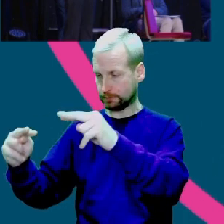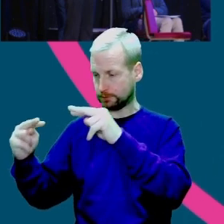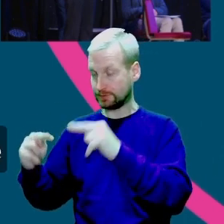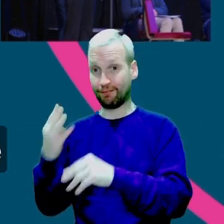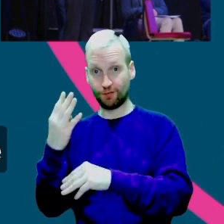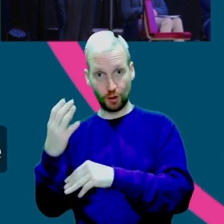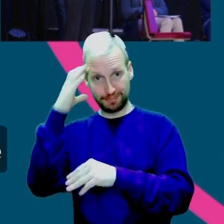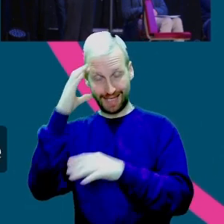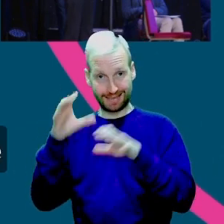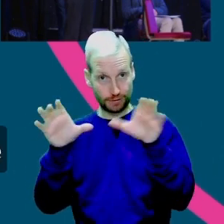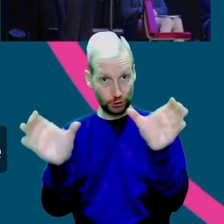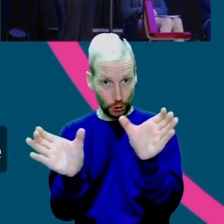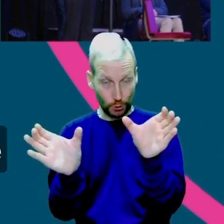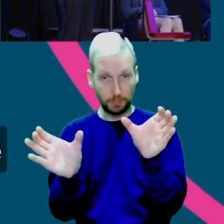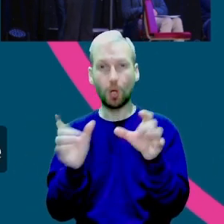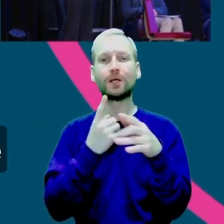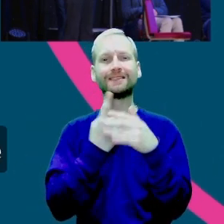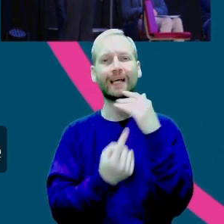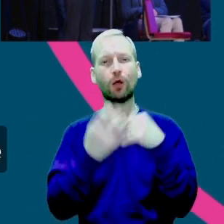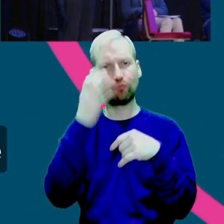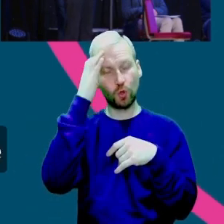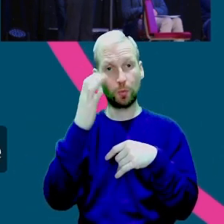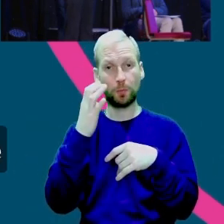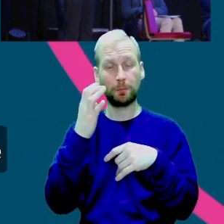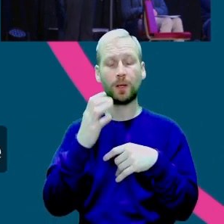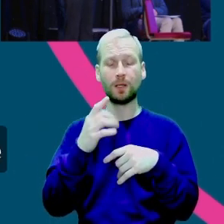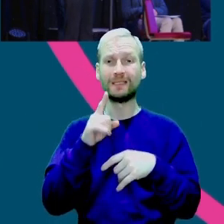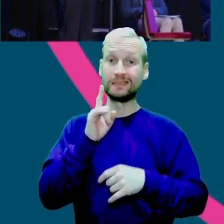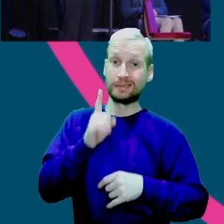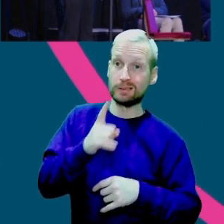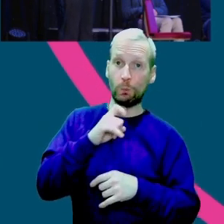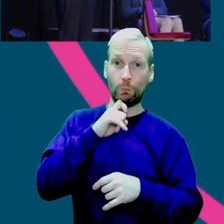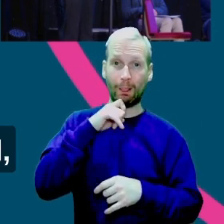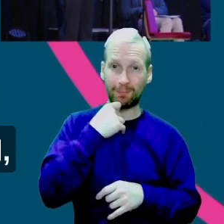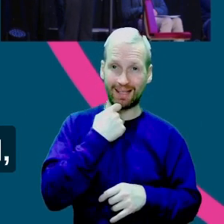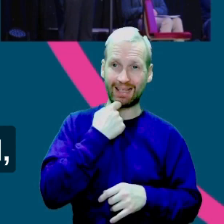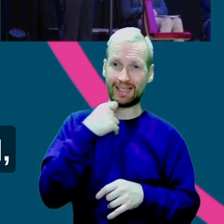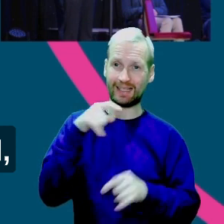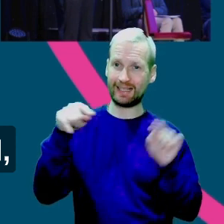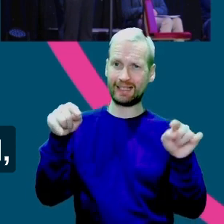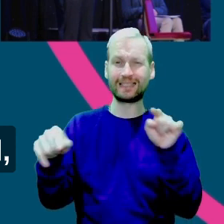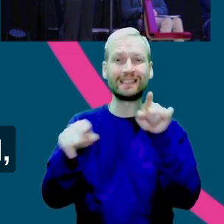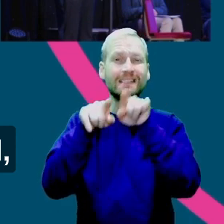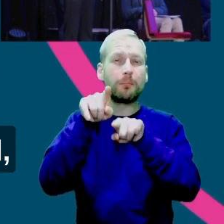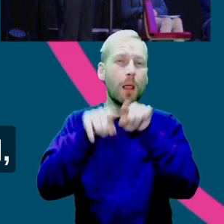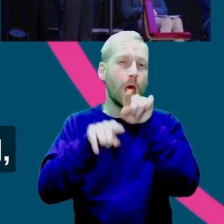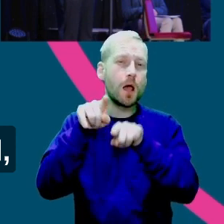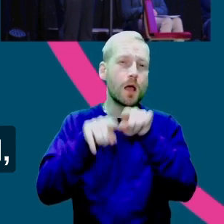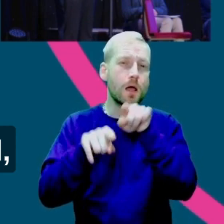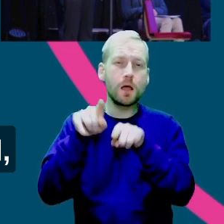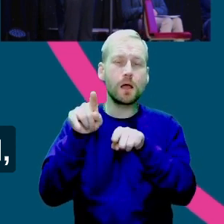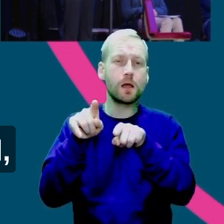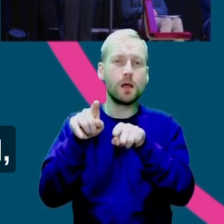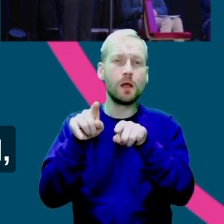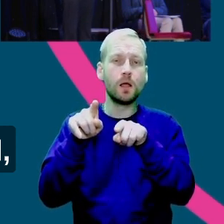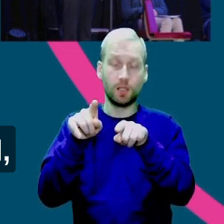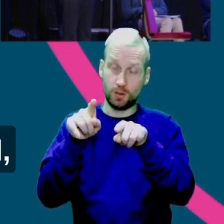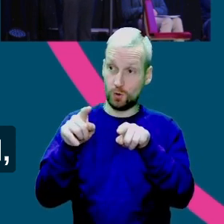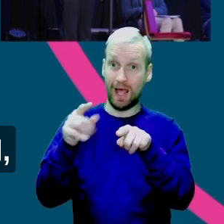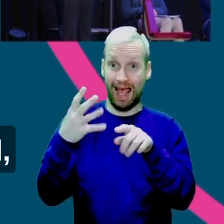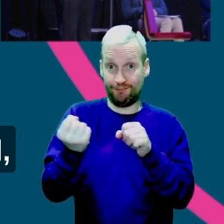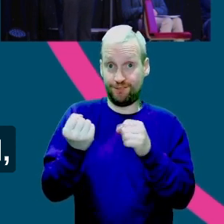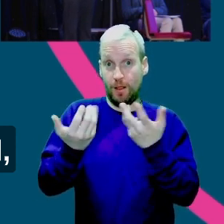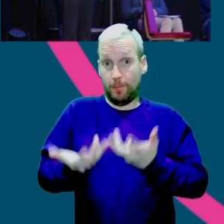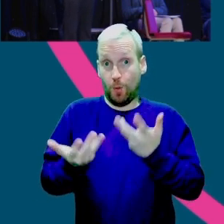two. And whilst these are 4-bedded bays that are similar to what we've got in the